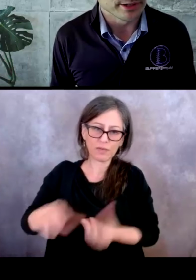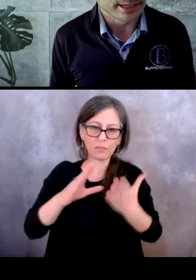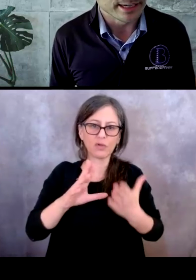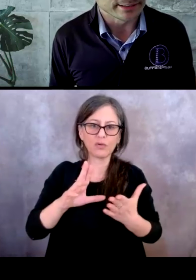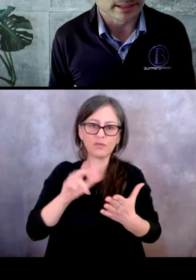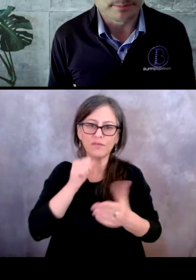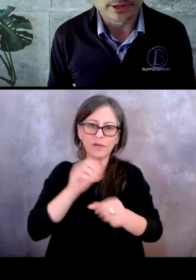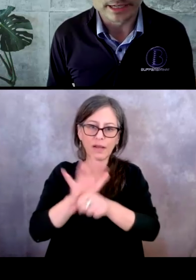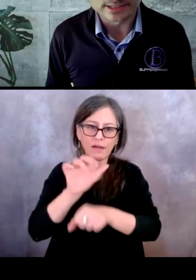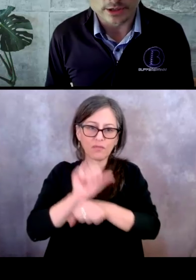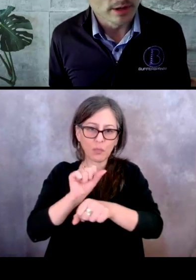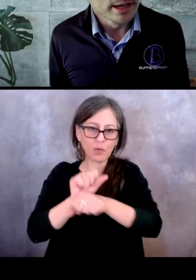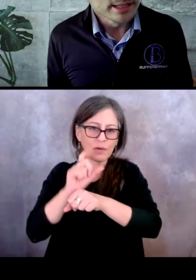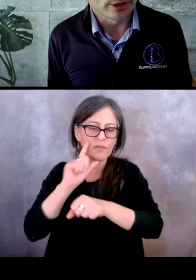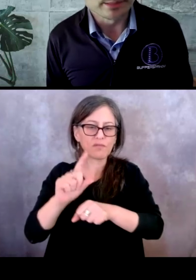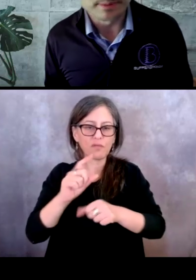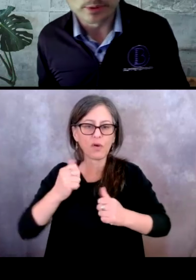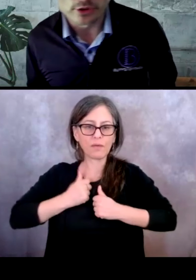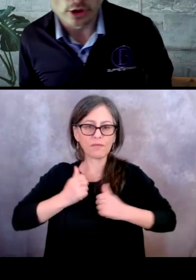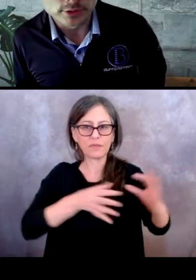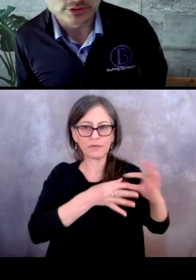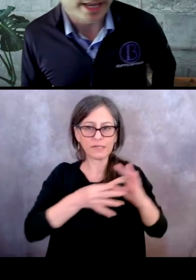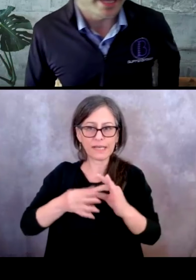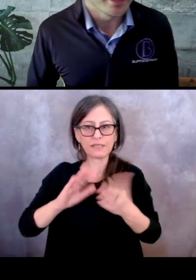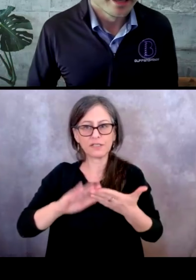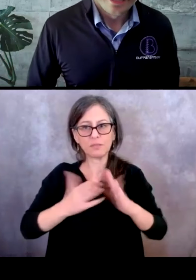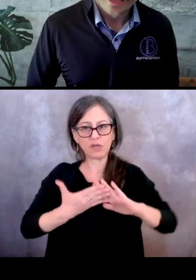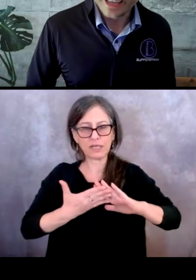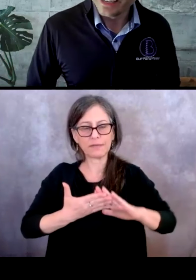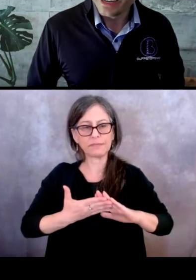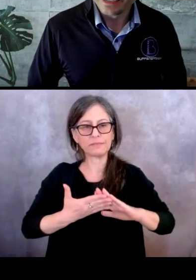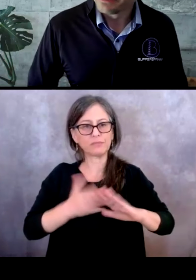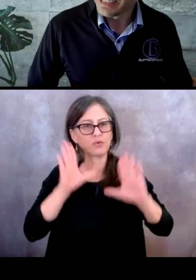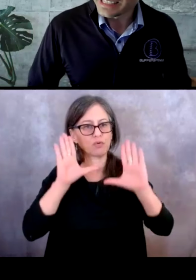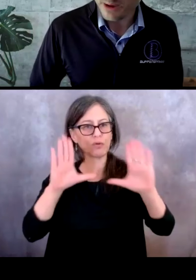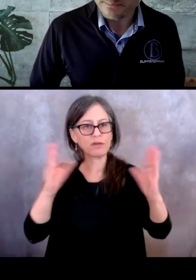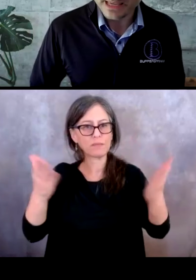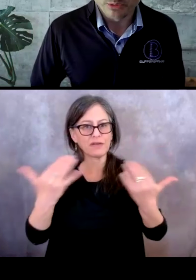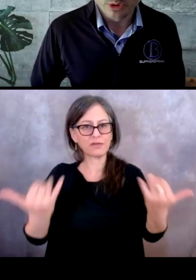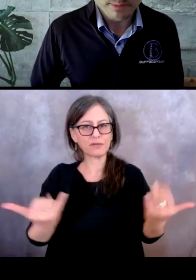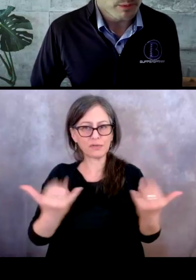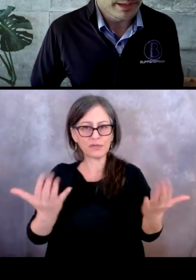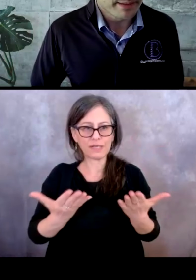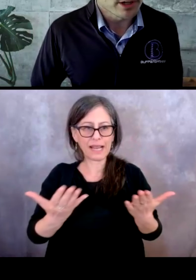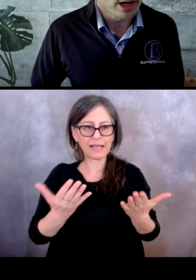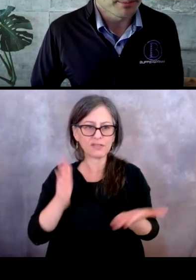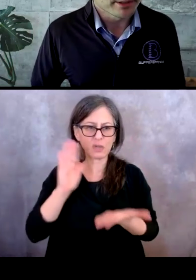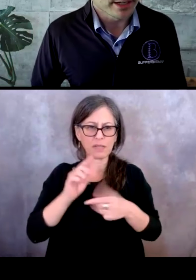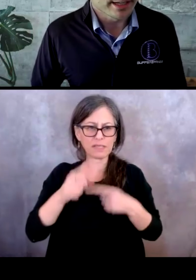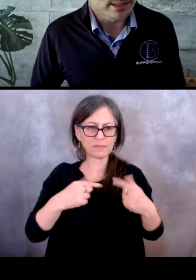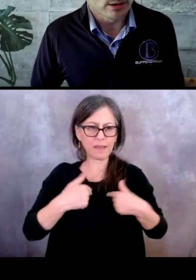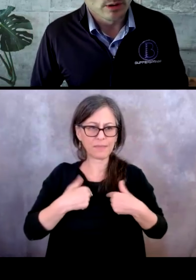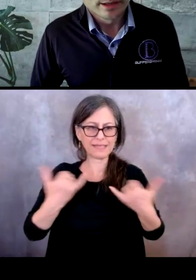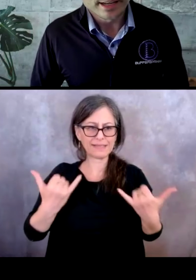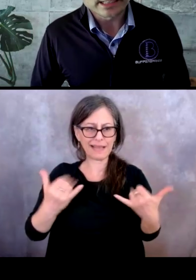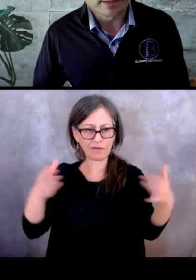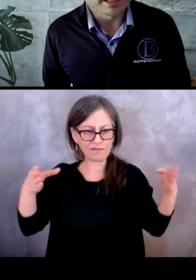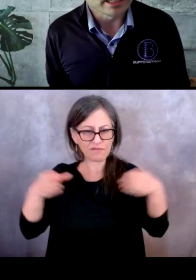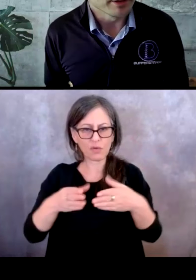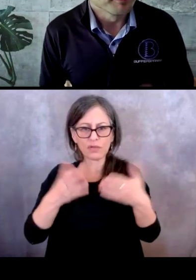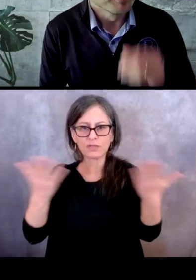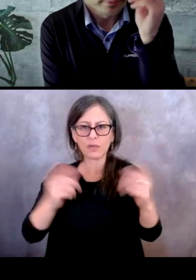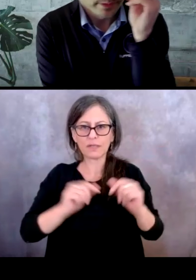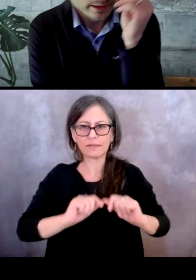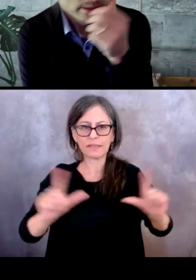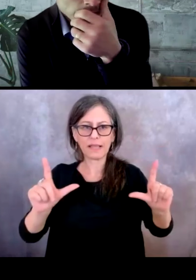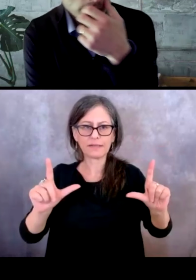the military-connected community. So it's great to be with all of you today, and less about me and more about what we came to talk about today. So next slide, please,